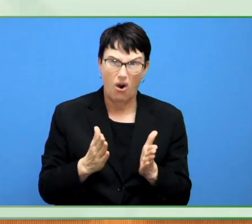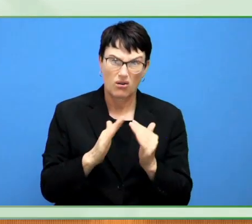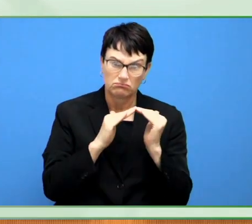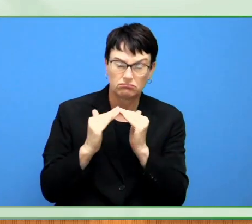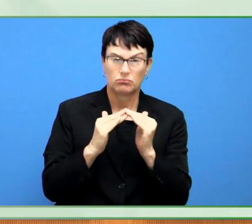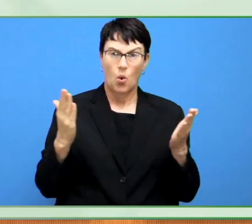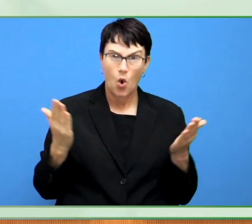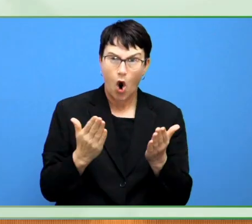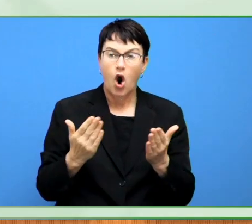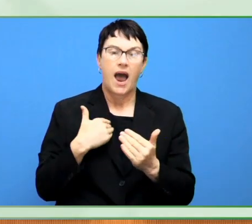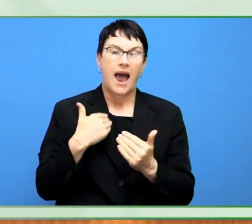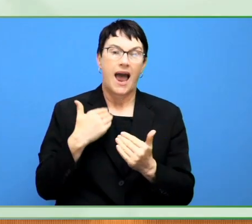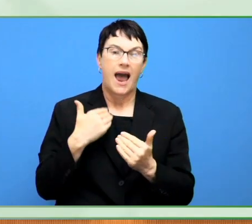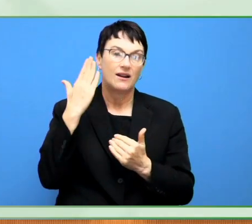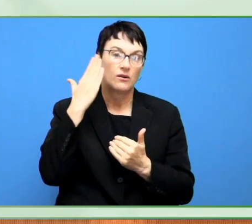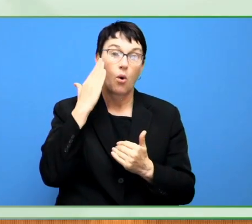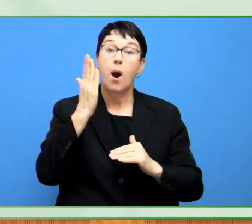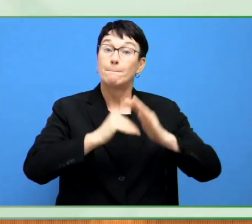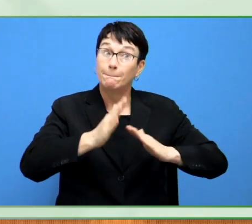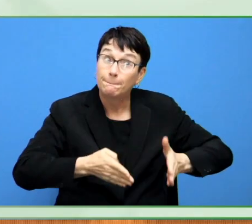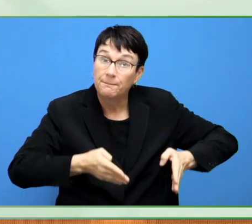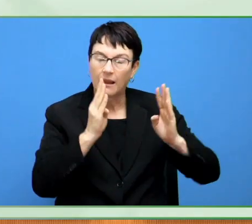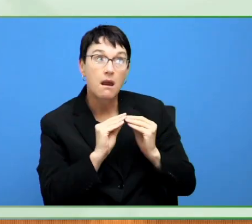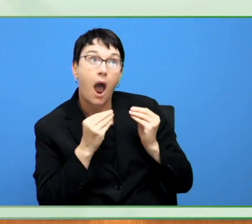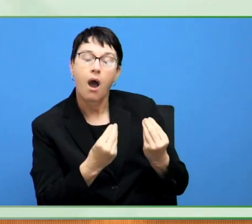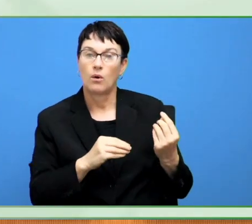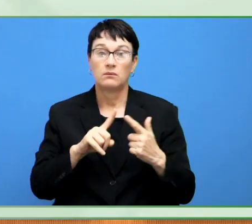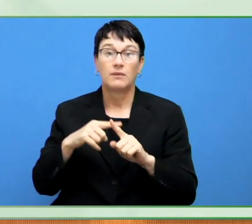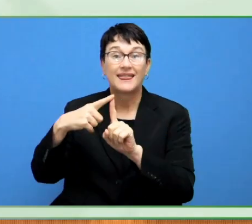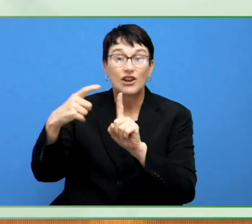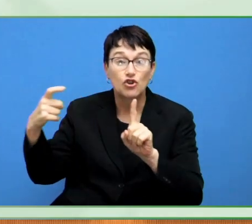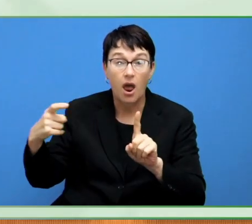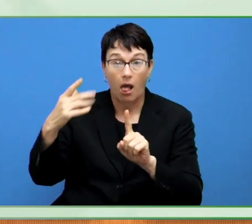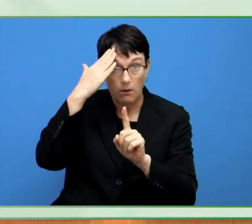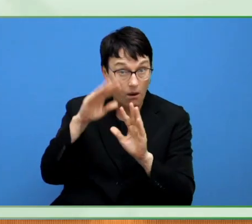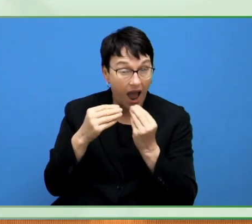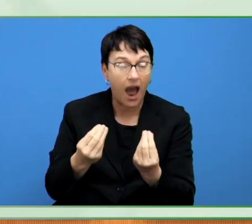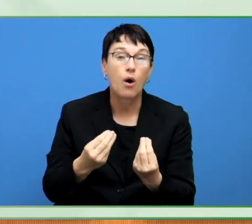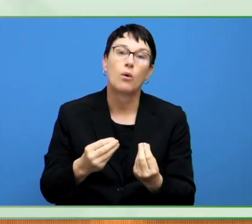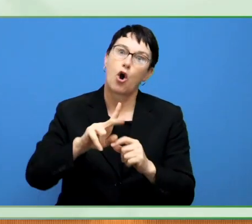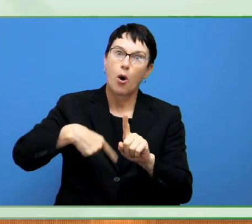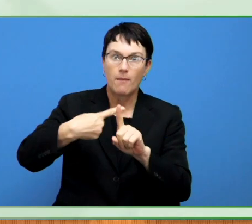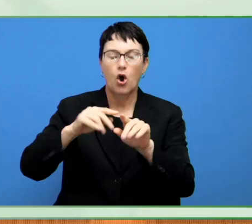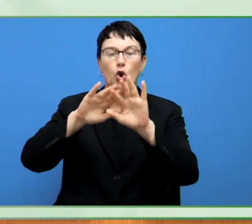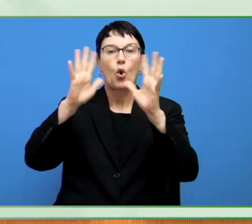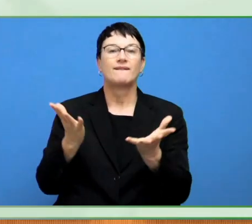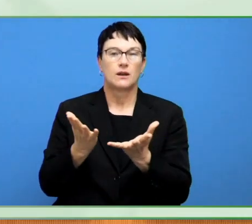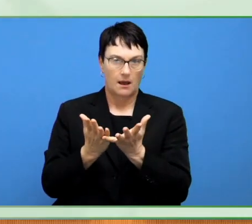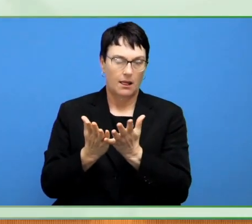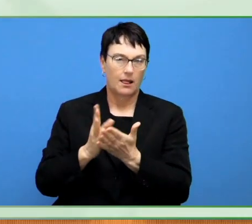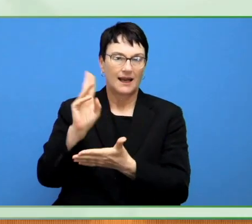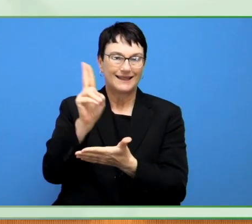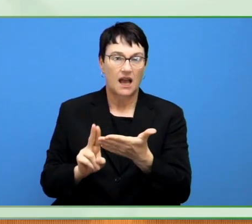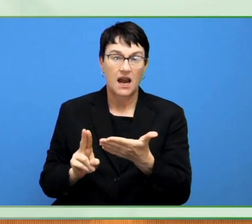built environment, digital environment, universal design. Again, not a practitioner, but I understand what the standards